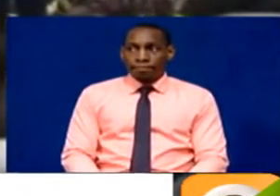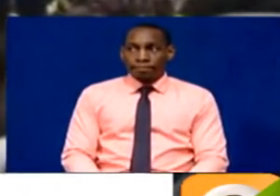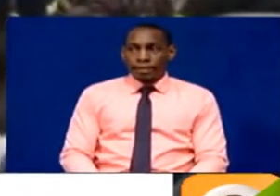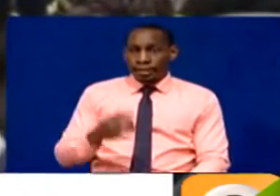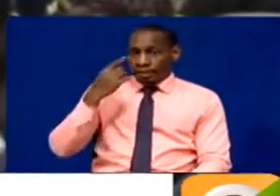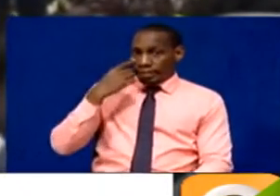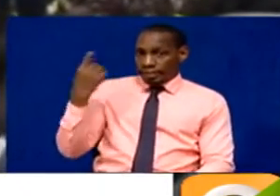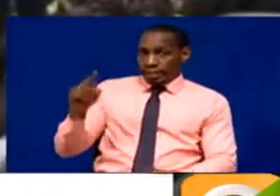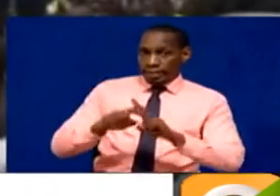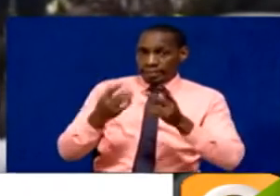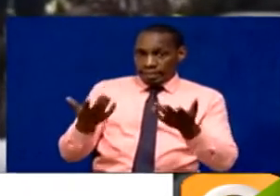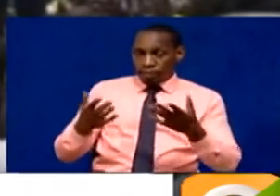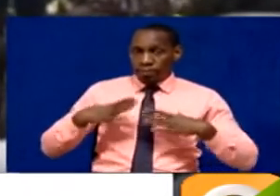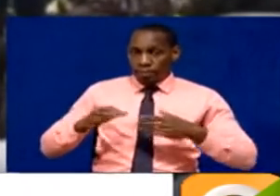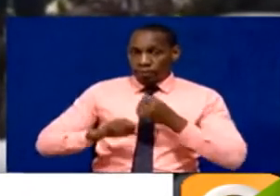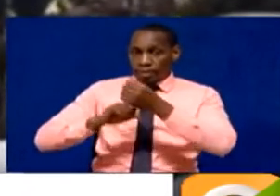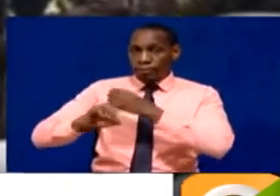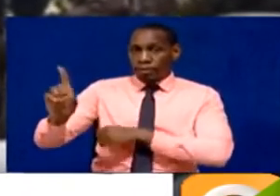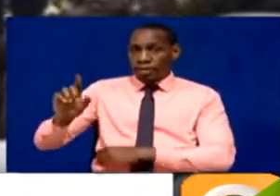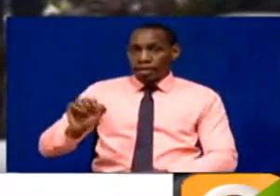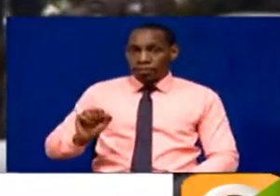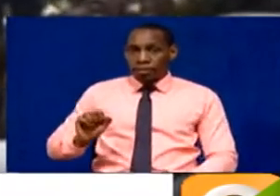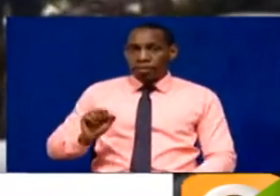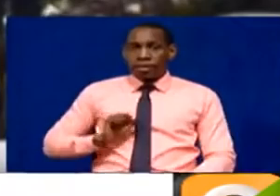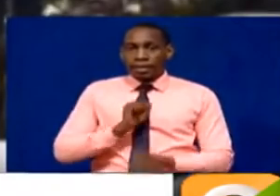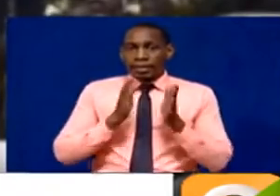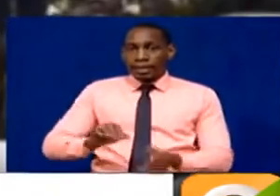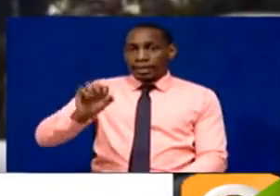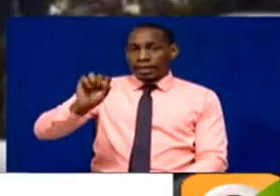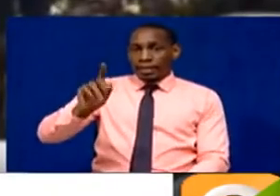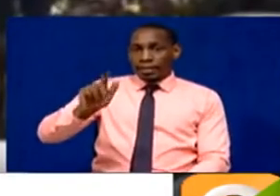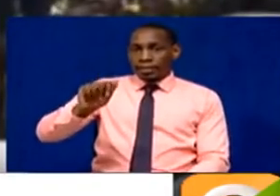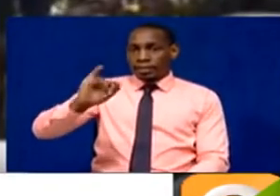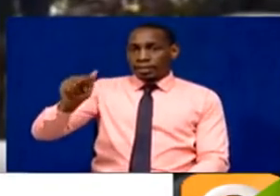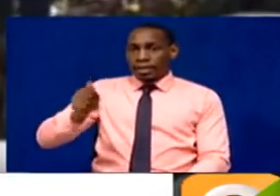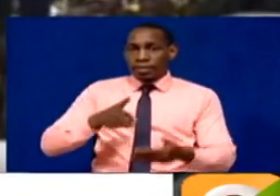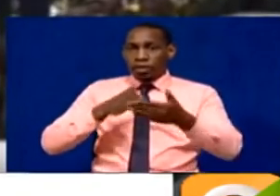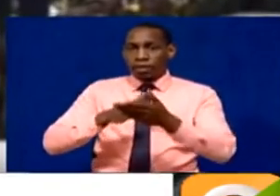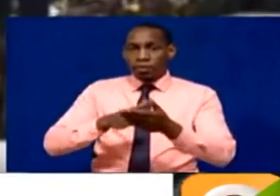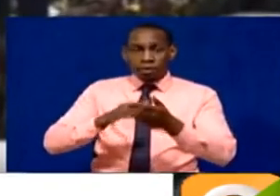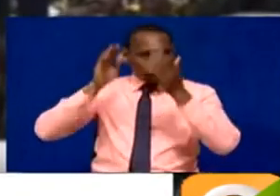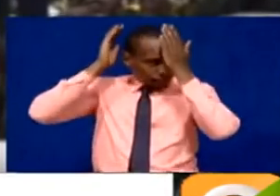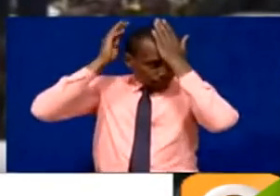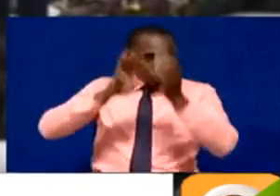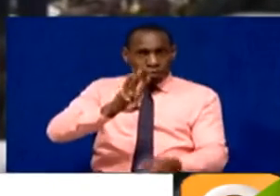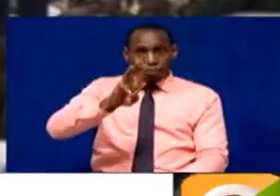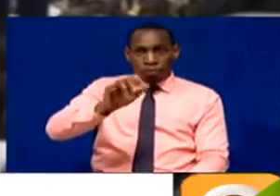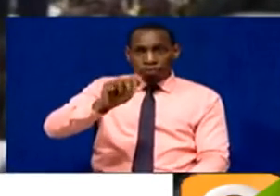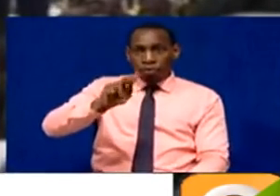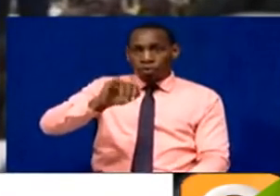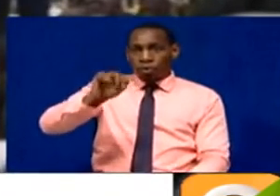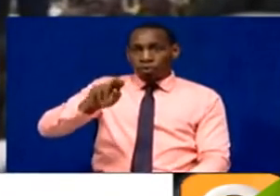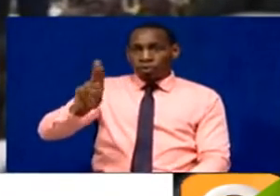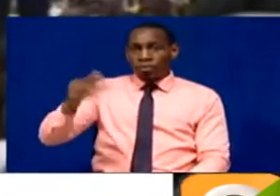It all began when supporters of Nairobi Senator Johnson Sakaja prevented Bishop Margaret Wanjiru from addressing